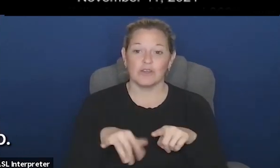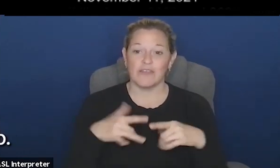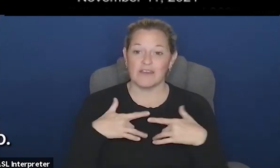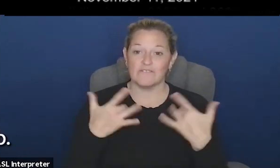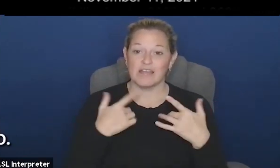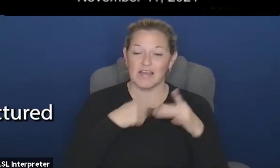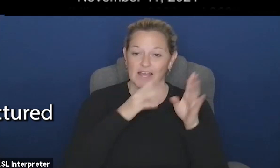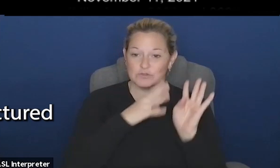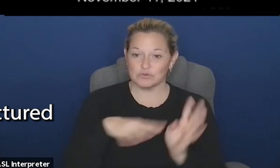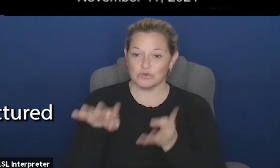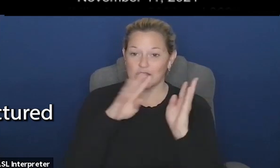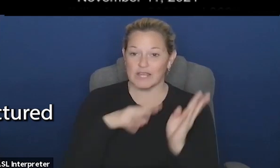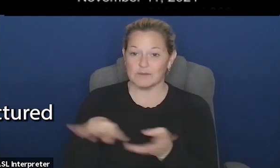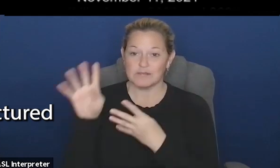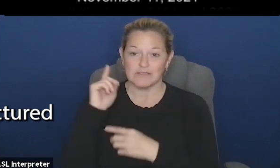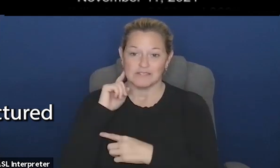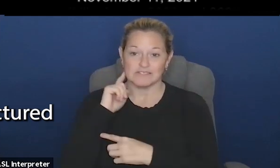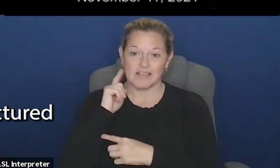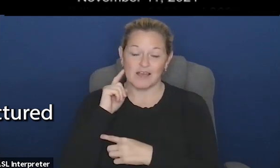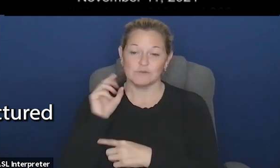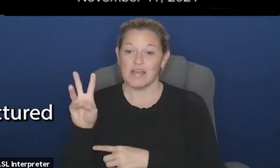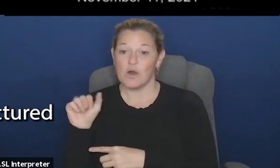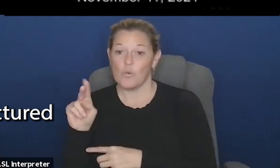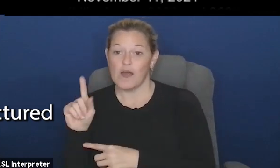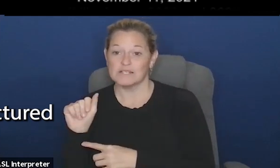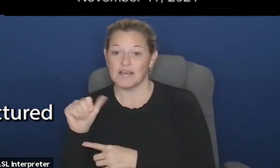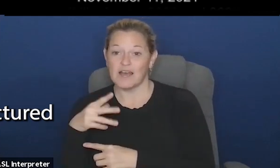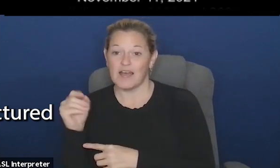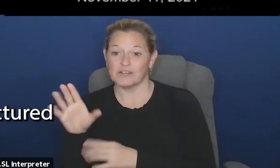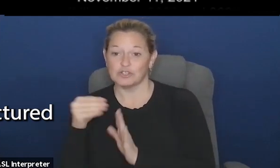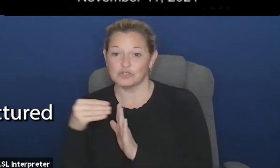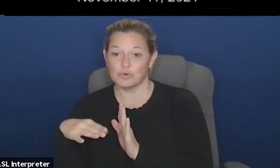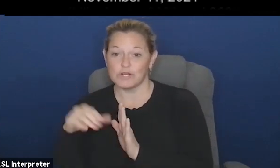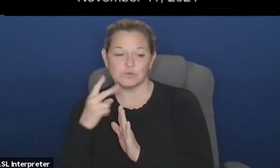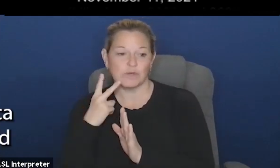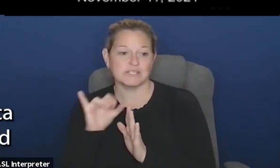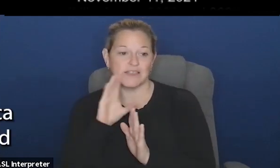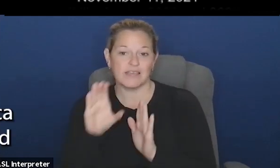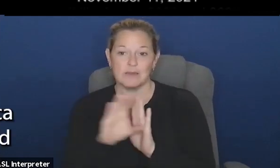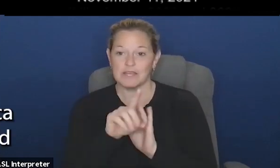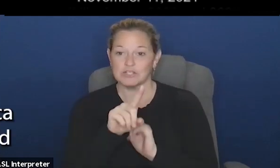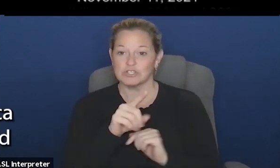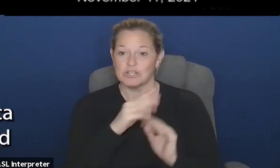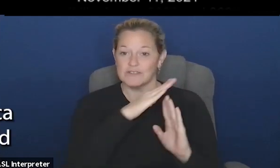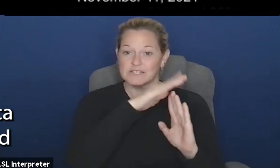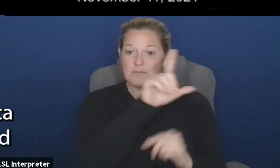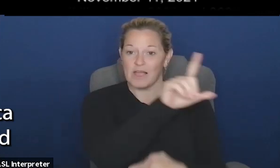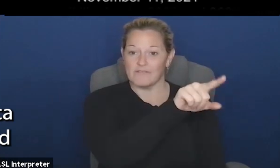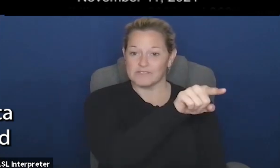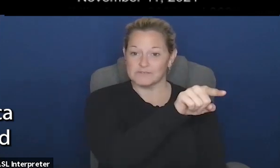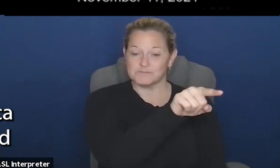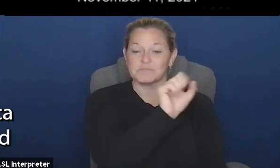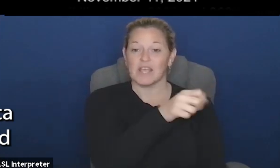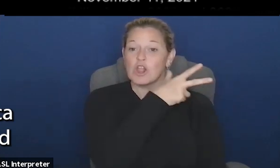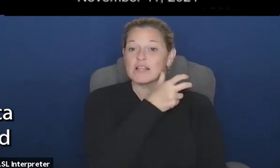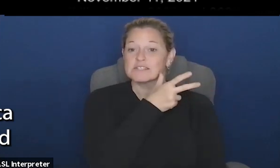event via the web. So Wanda and her students, who are pictured in the top left in an image, were able to listen from South Africa, and